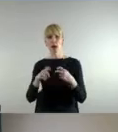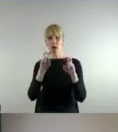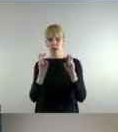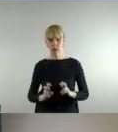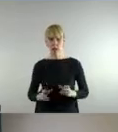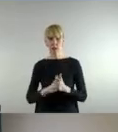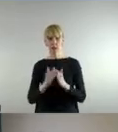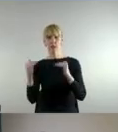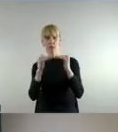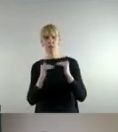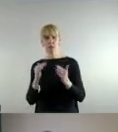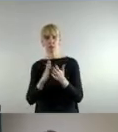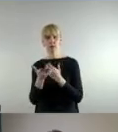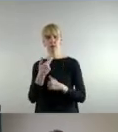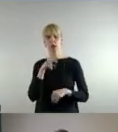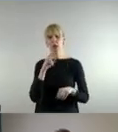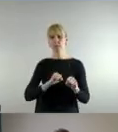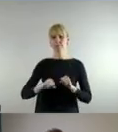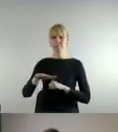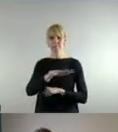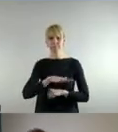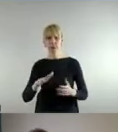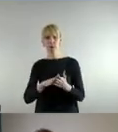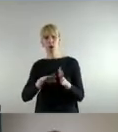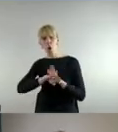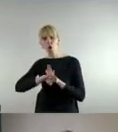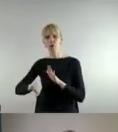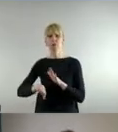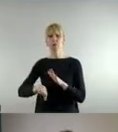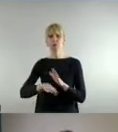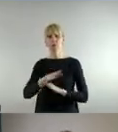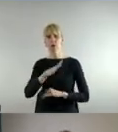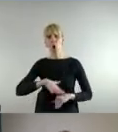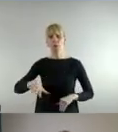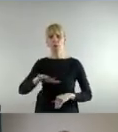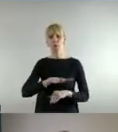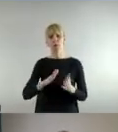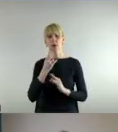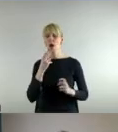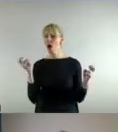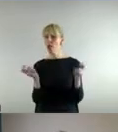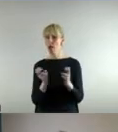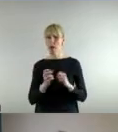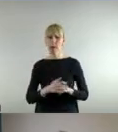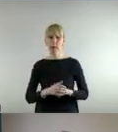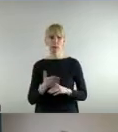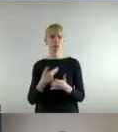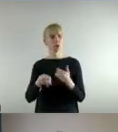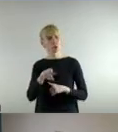areas. We had a power plant crisis, flooded electric plants below the waterline, and we had a